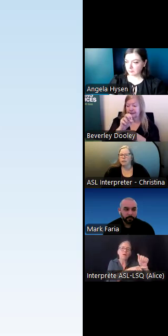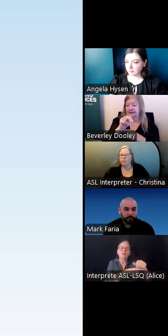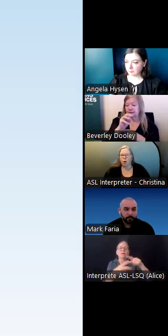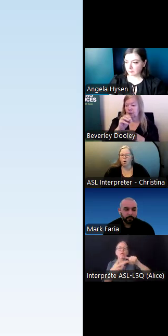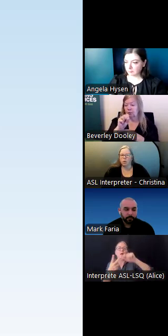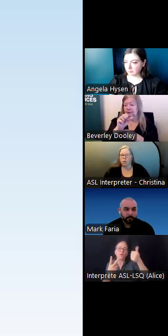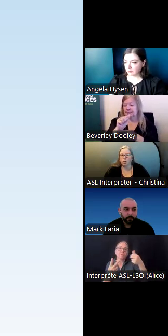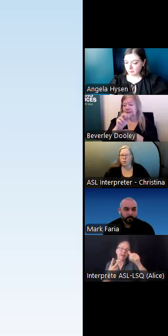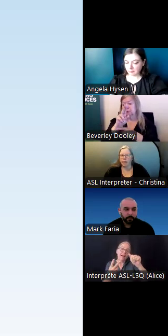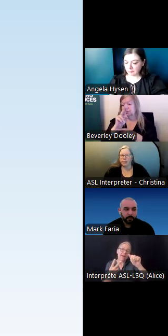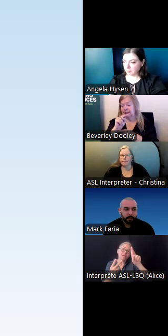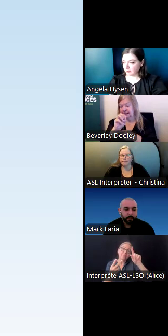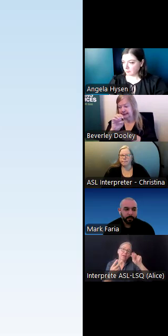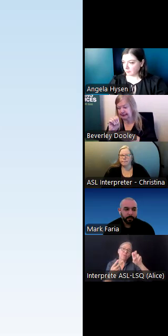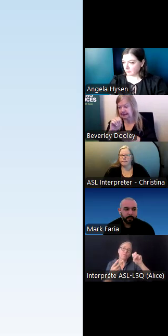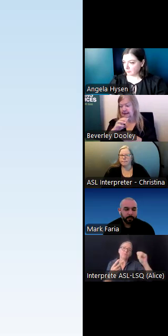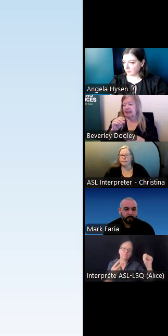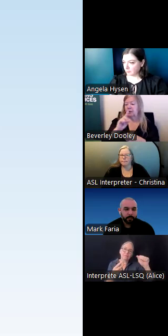and the Haudenosaunee,